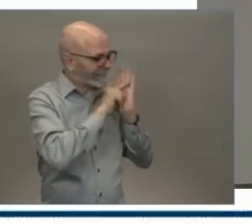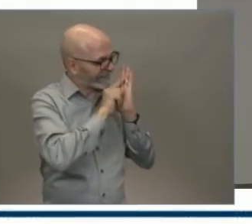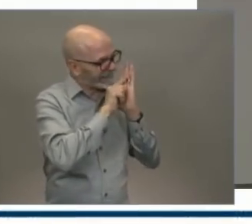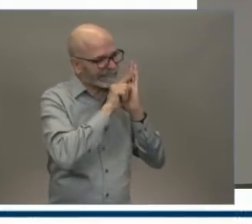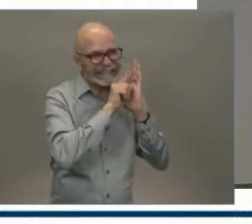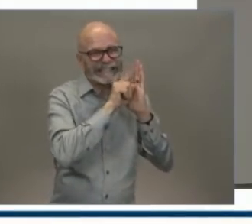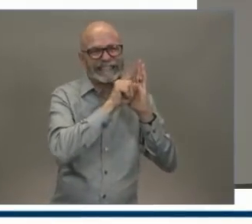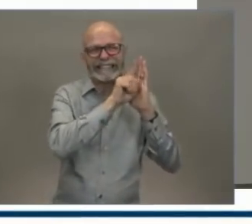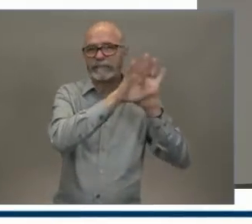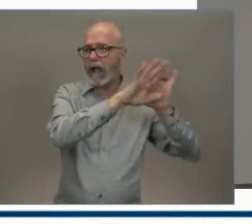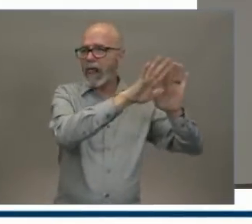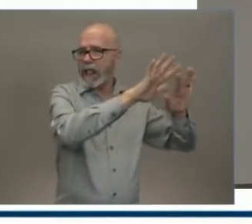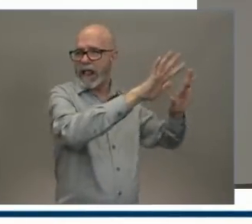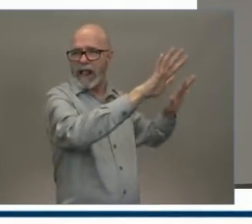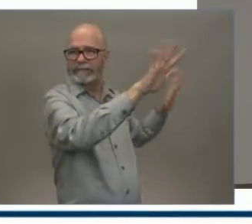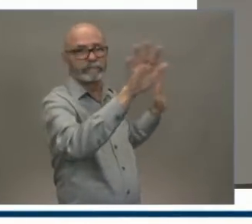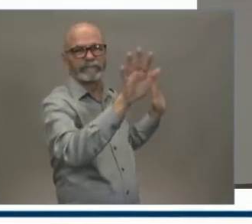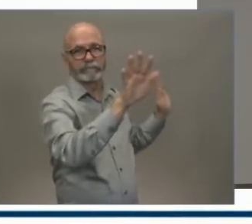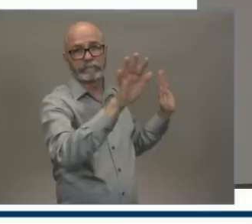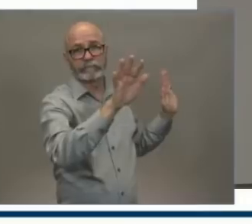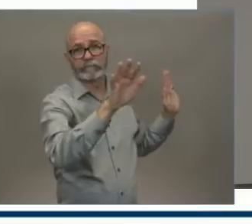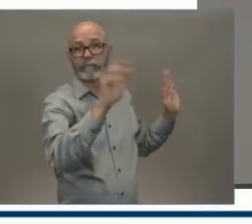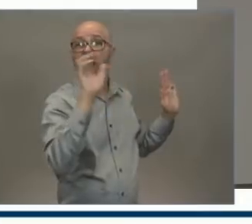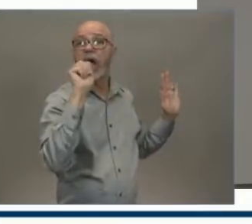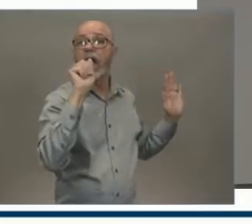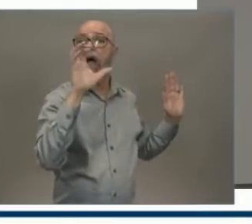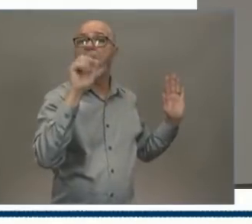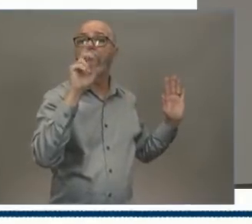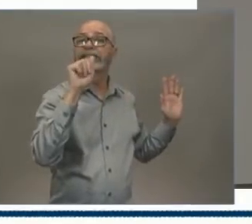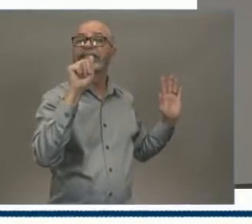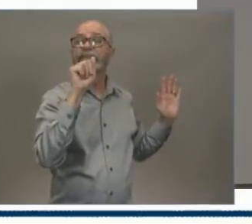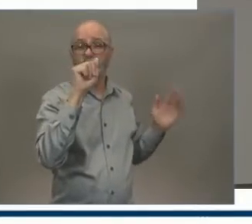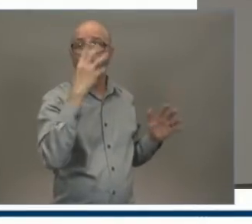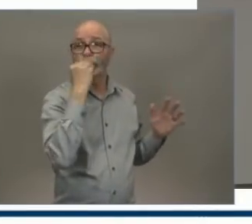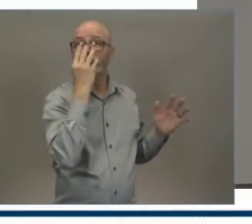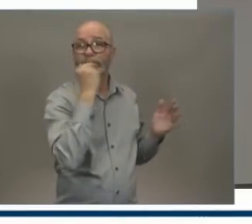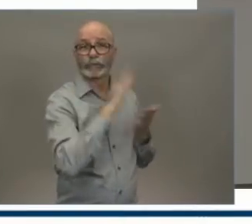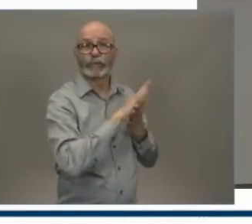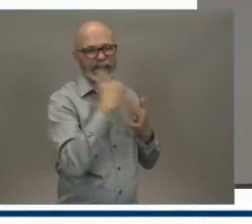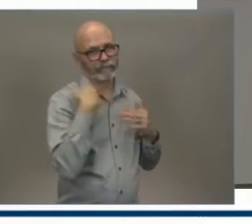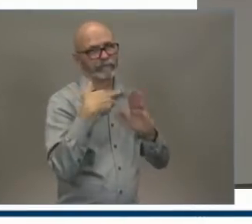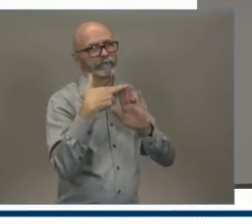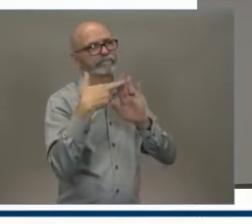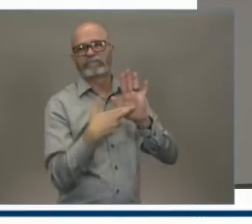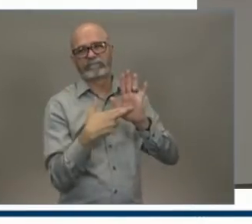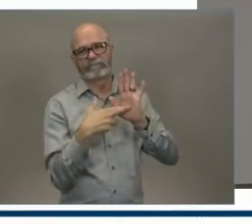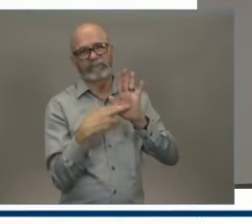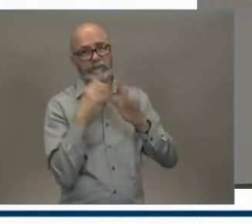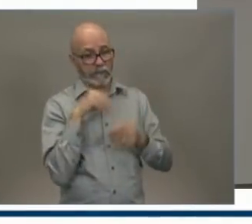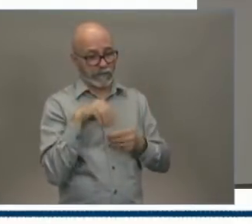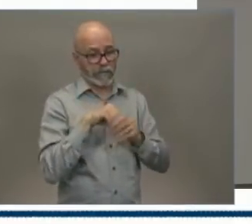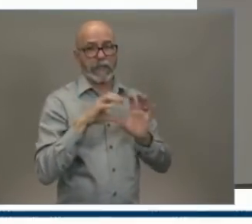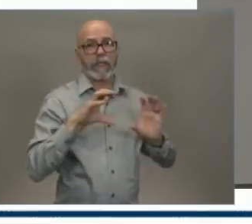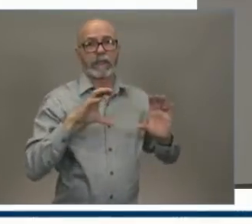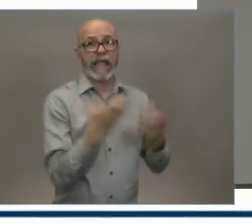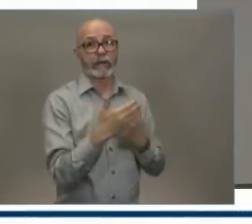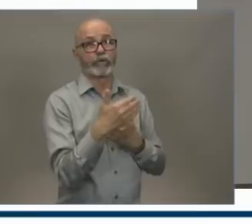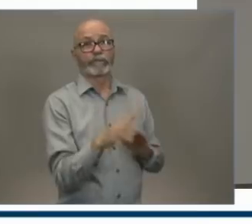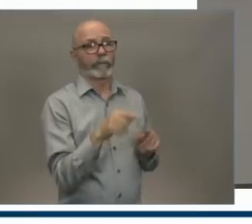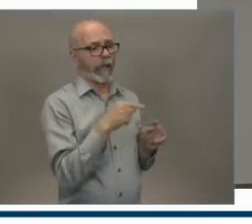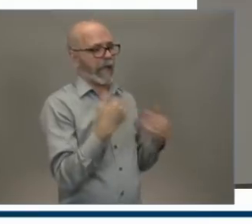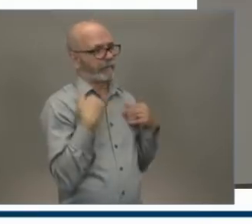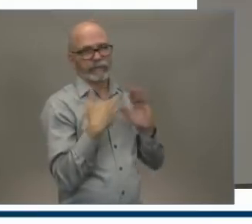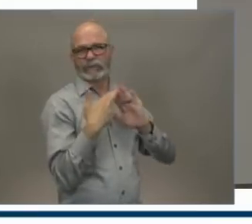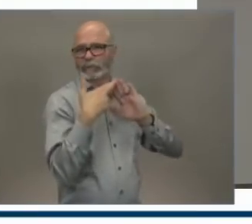because of the existing protocols that Acadia has for in-classes or in-class learning, that already